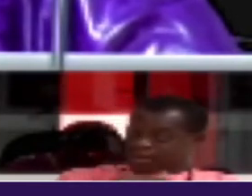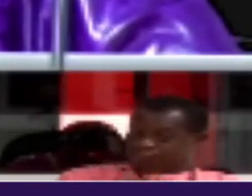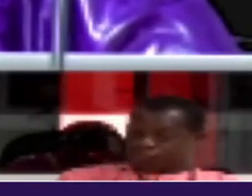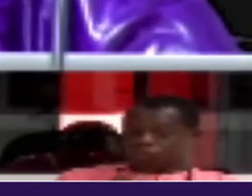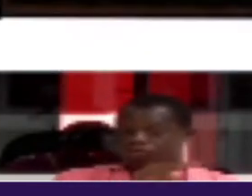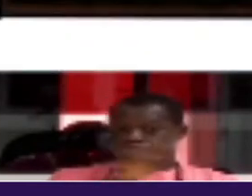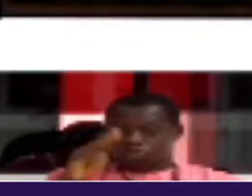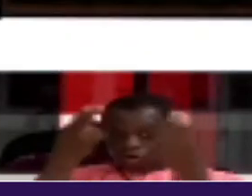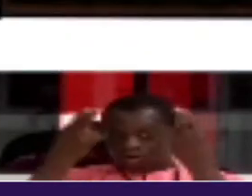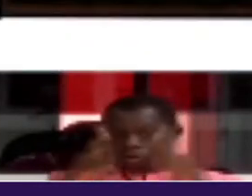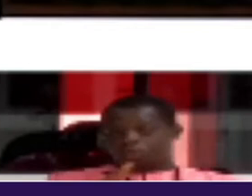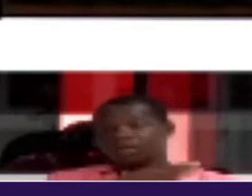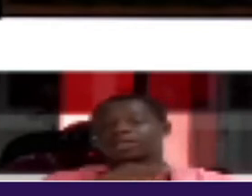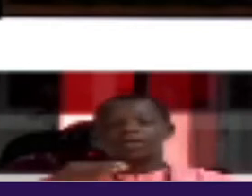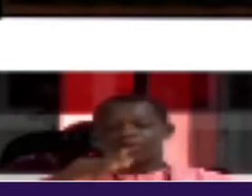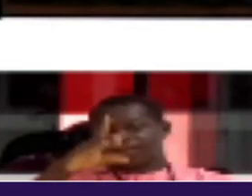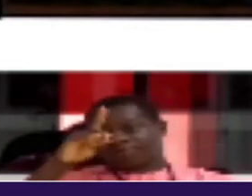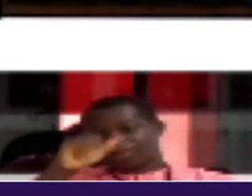Dawda Nyassi,